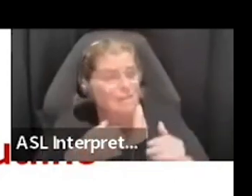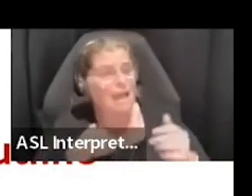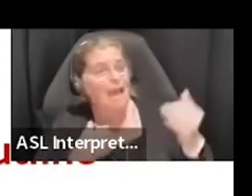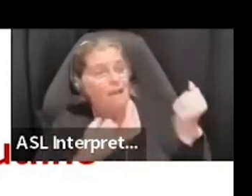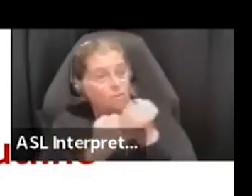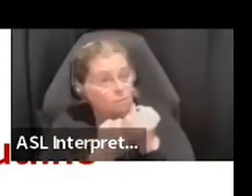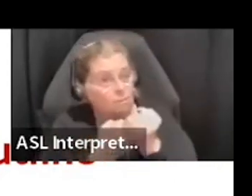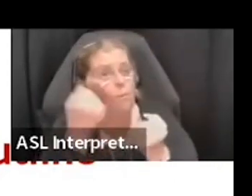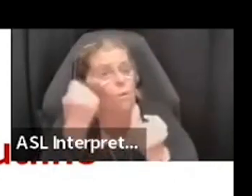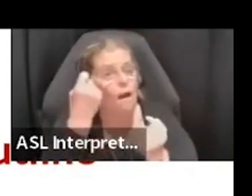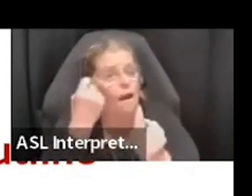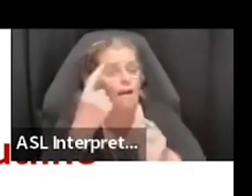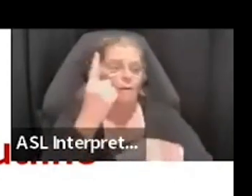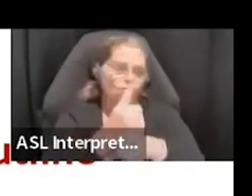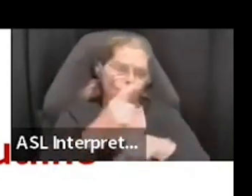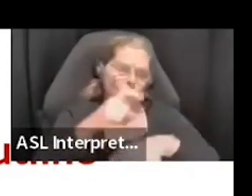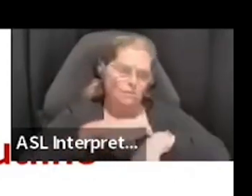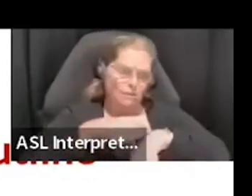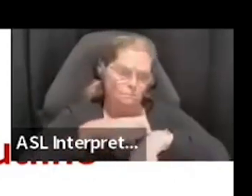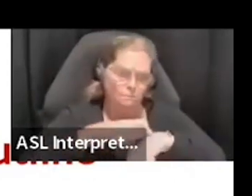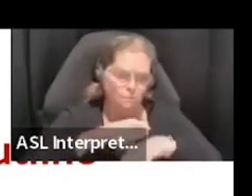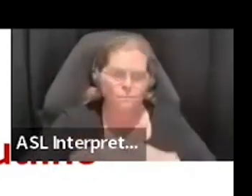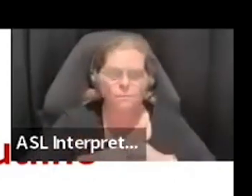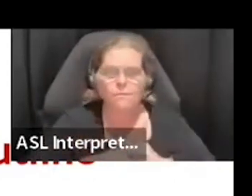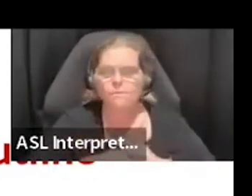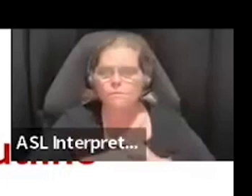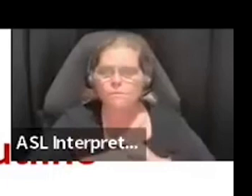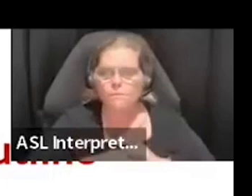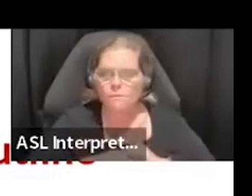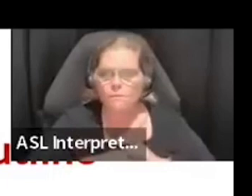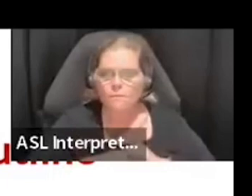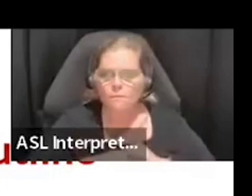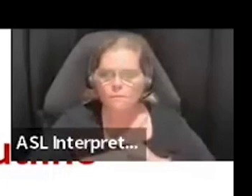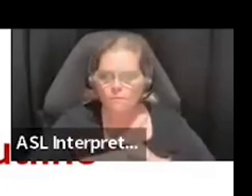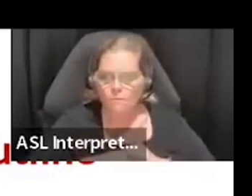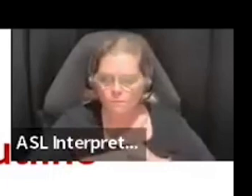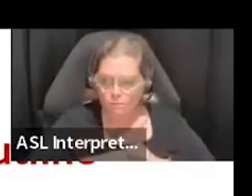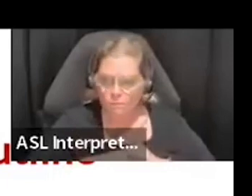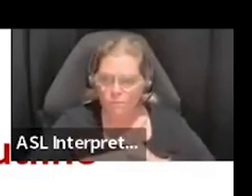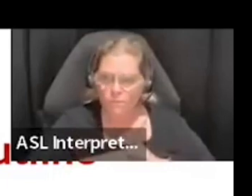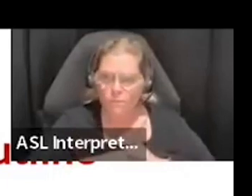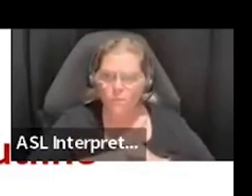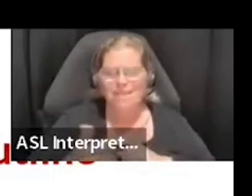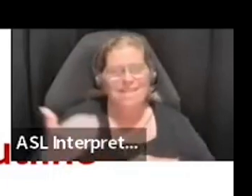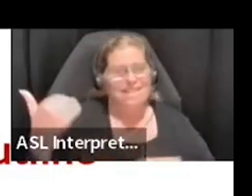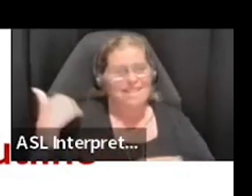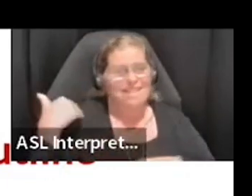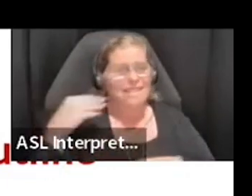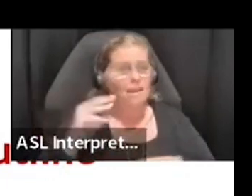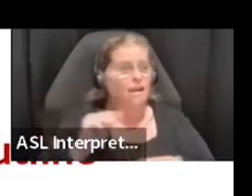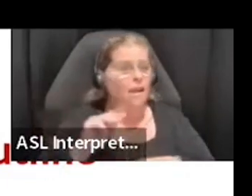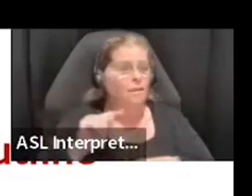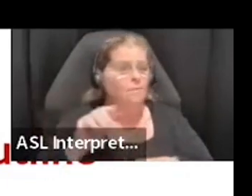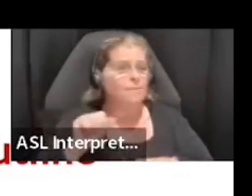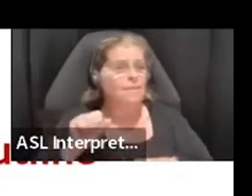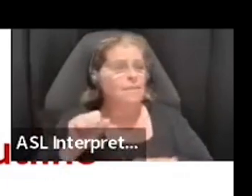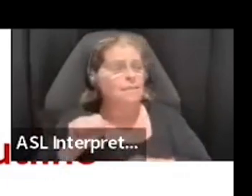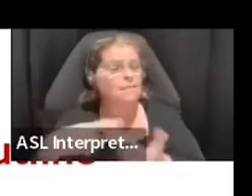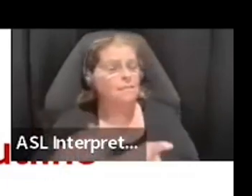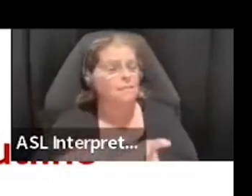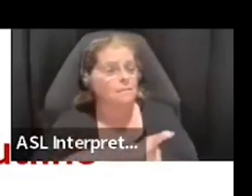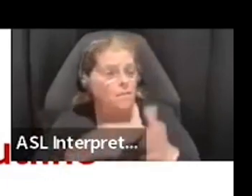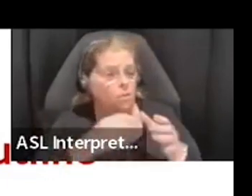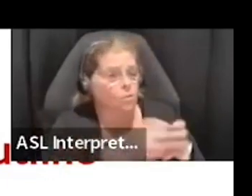And I looked back over the small group sessions that we did, discussions during that last MTSS conversation, and people